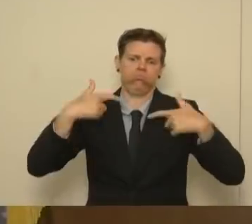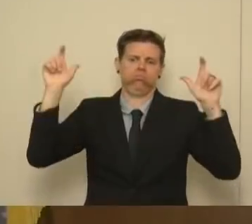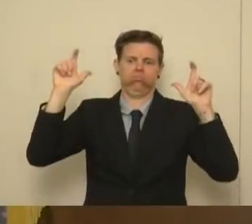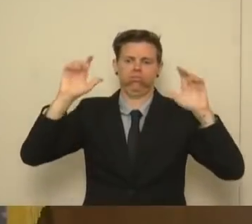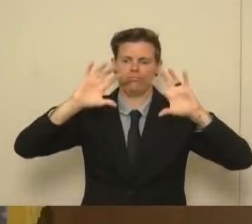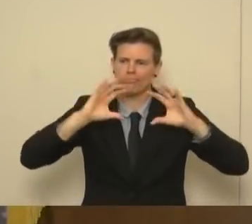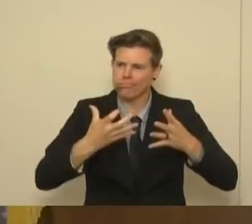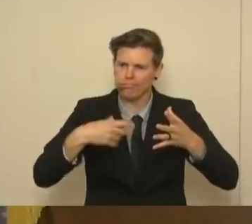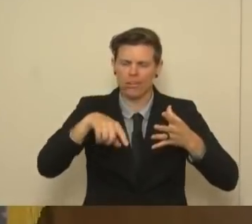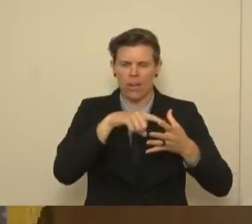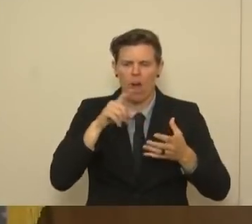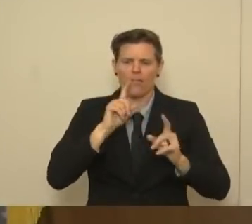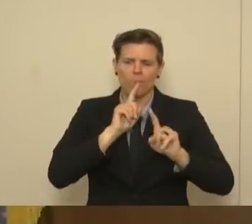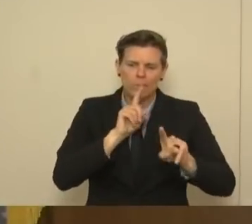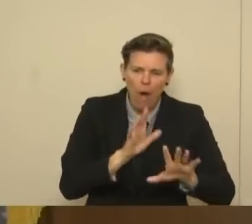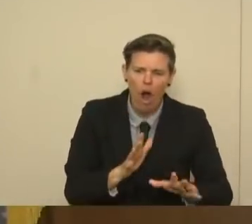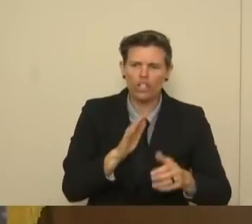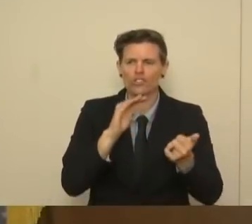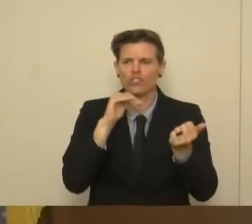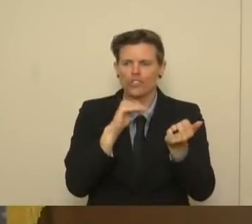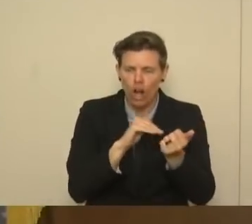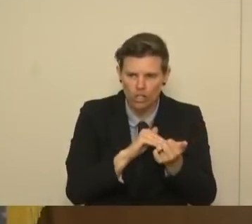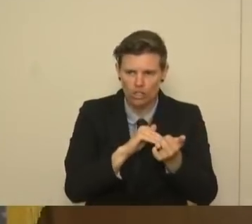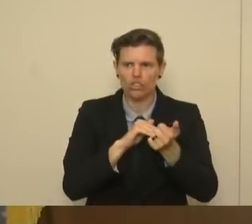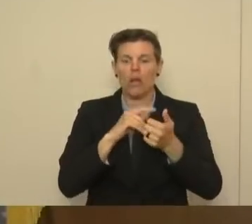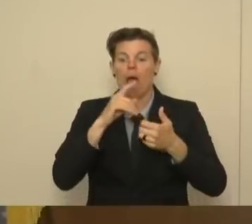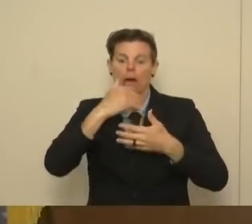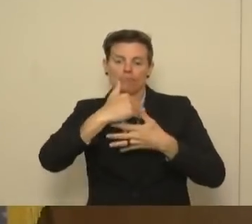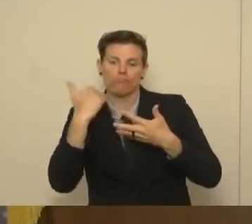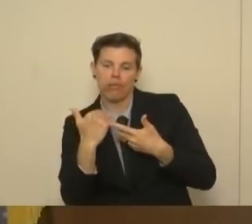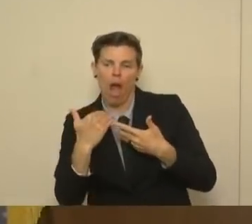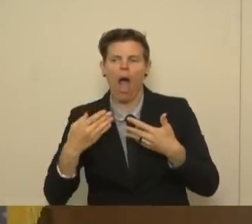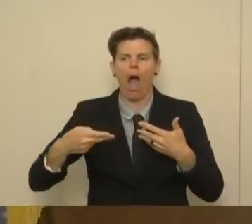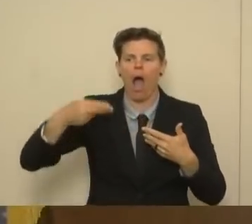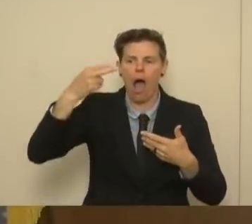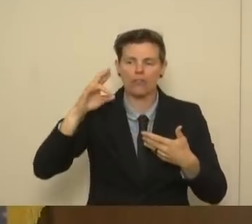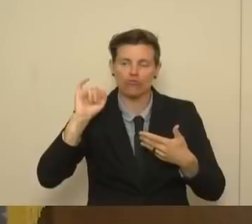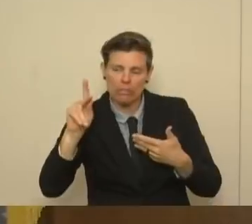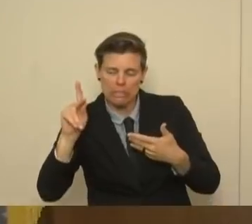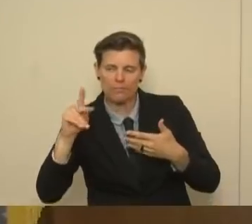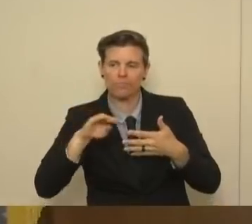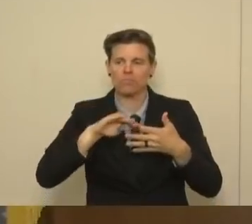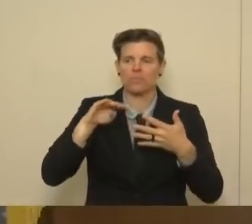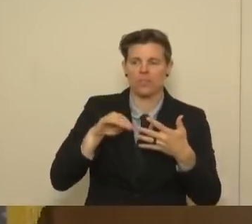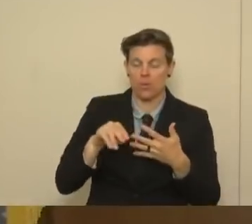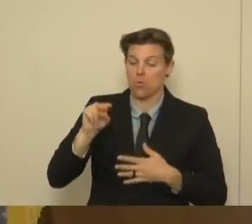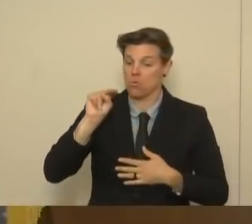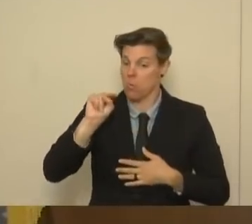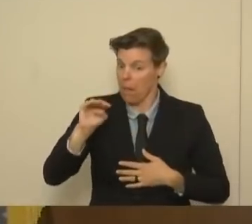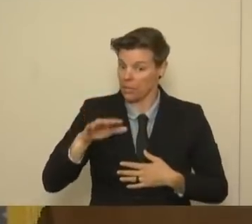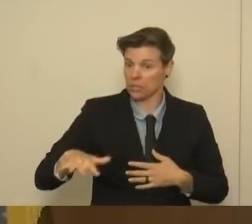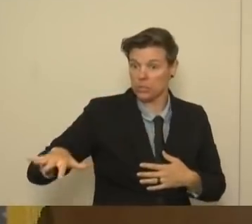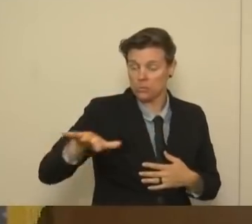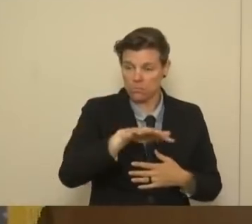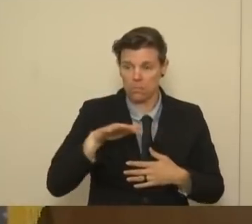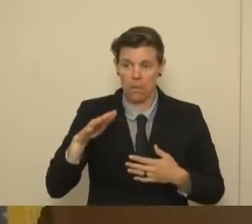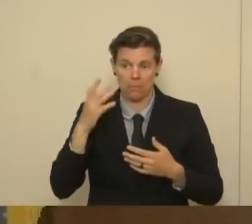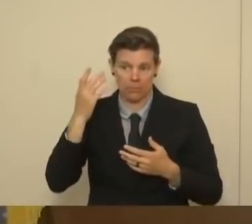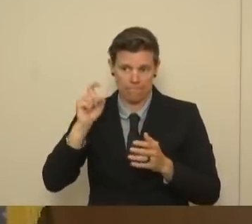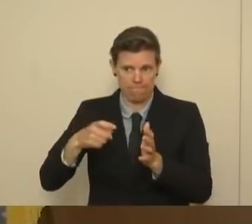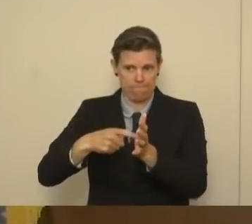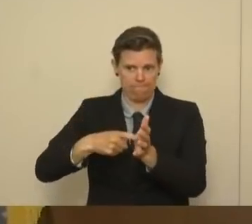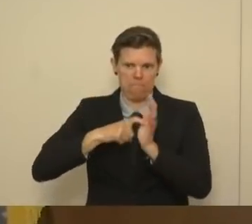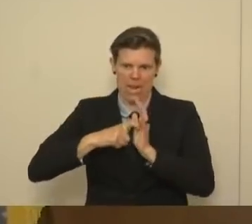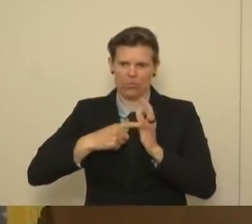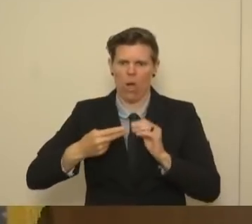high degree of confidence. New Mexico should expect both, that we'll have a mandatory population. I gave you the basics. Healthcare